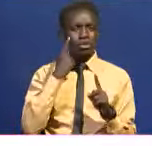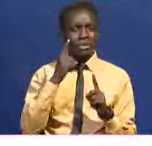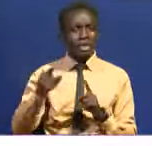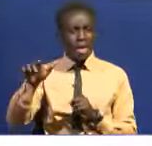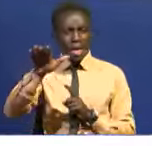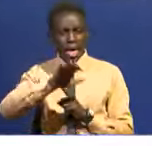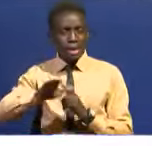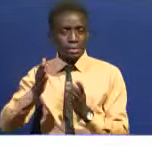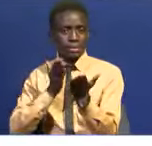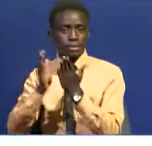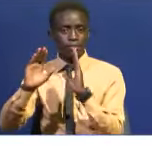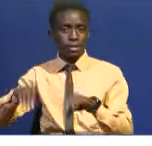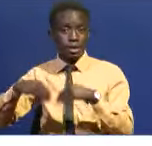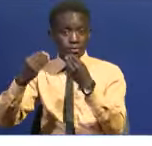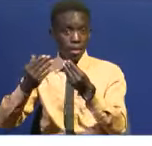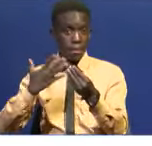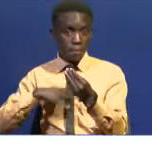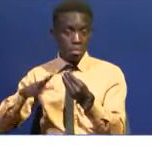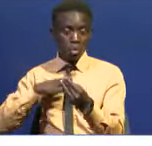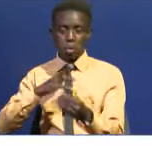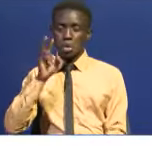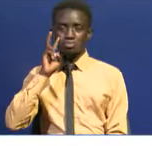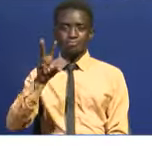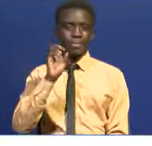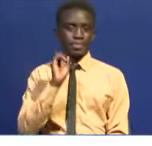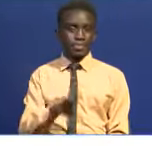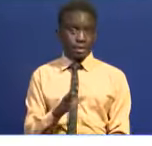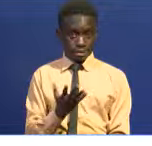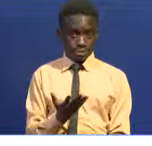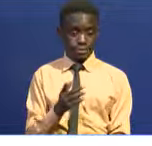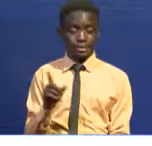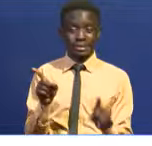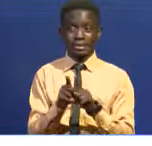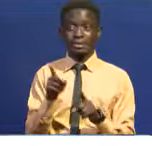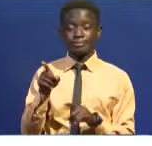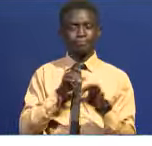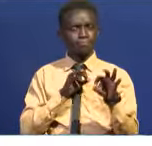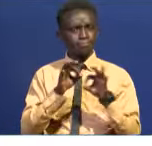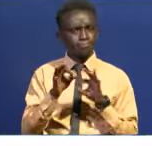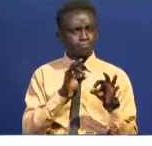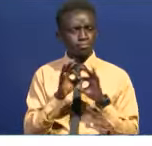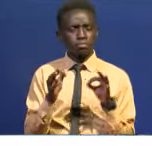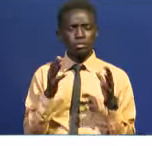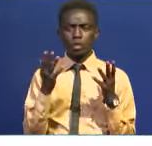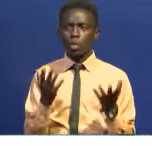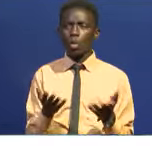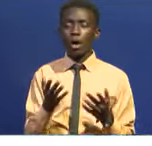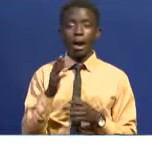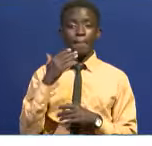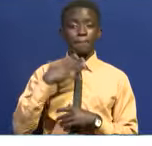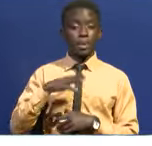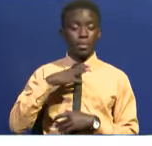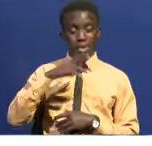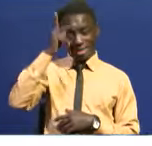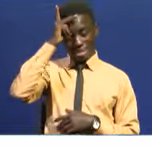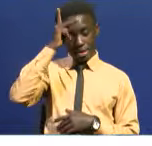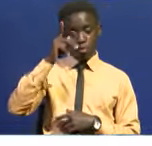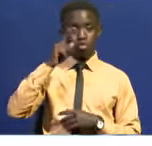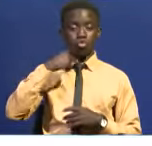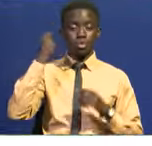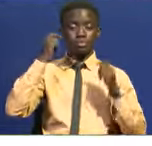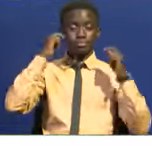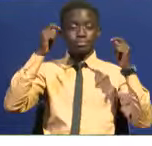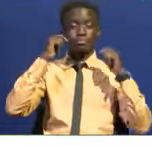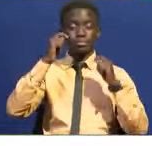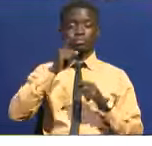people. Atela alitahadharisha kwamba matabibu kote nchini wataungana na wenzao wa kaunti ya Kiambu wanaogoma, wakishtumu serikali ya kaunti